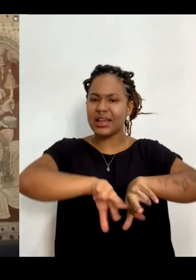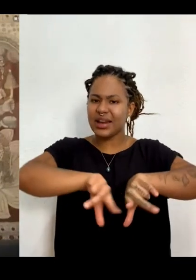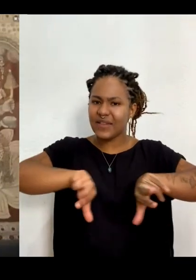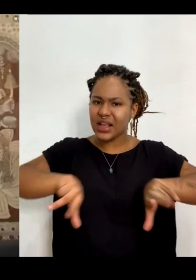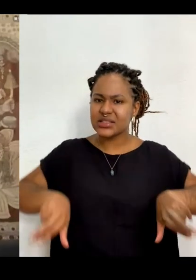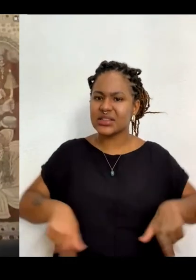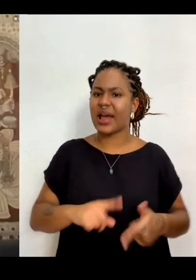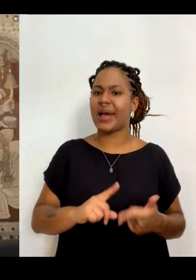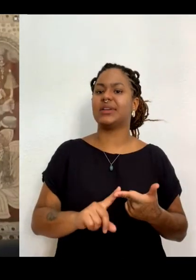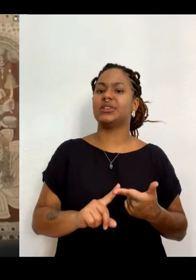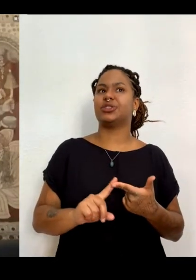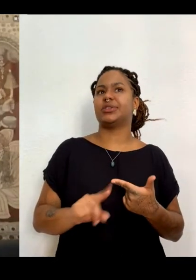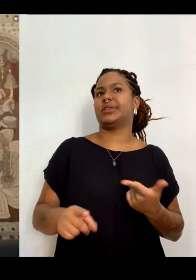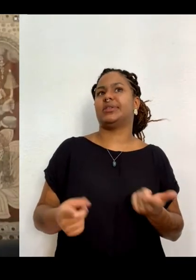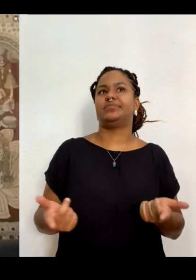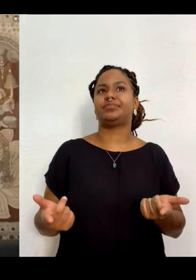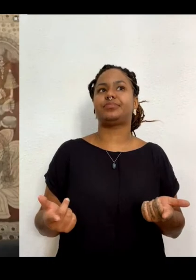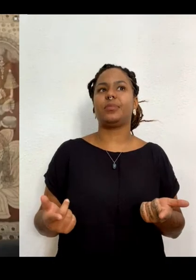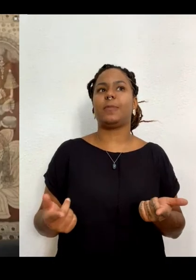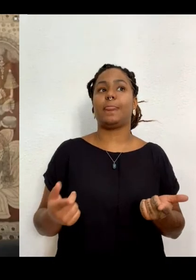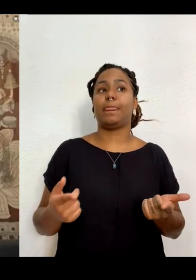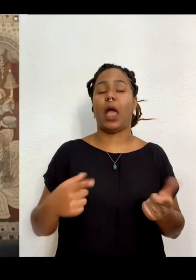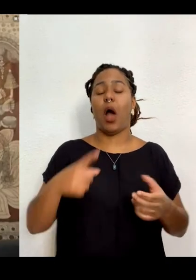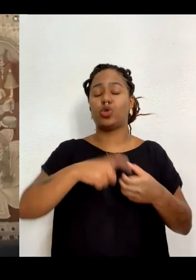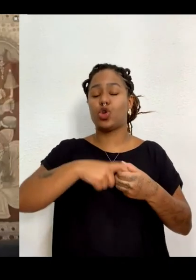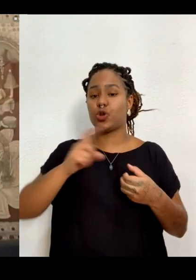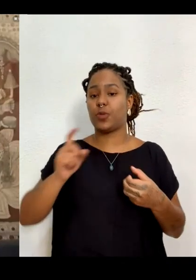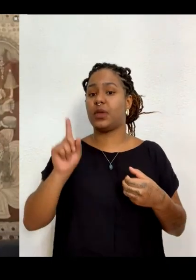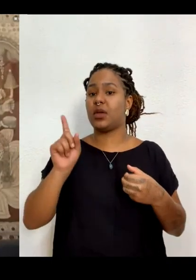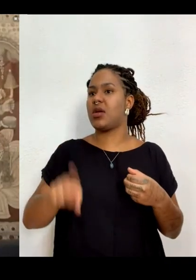relationships thank you